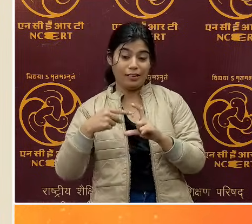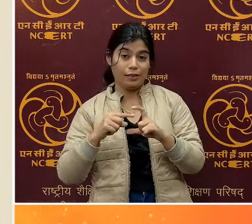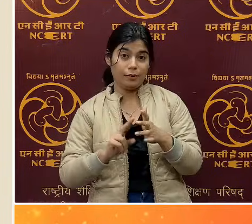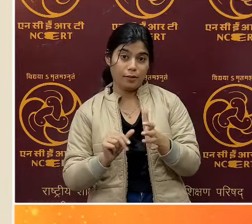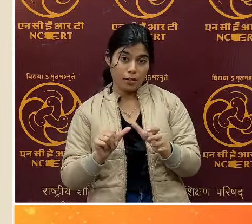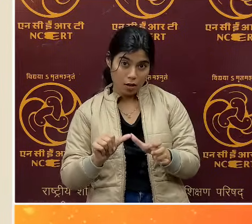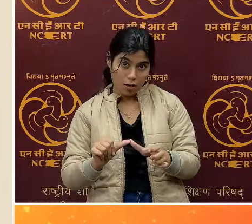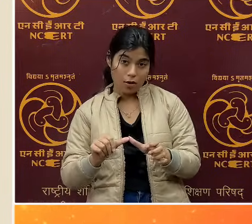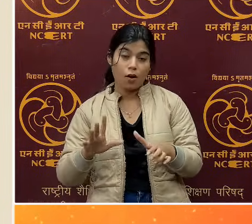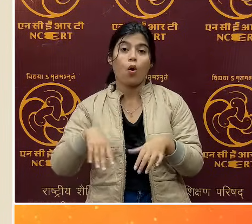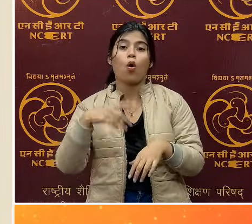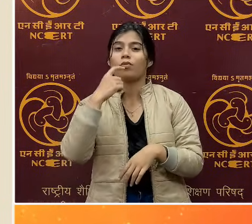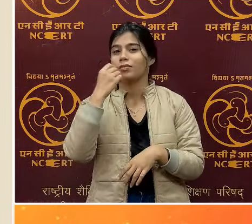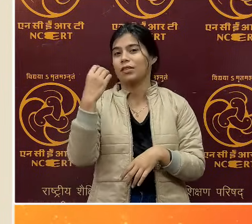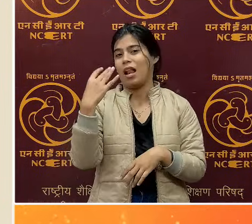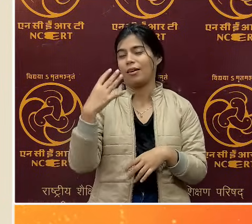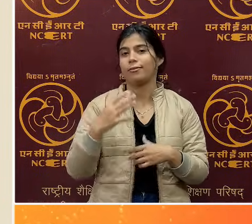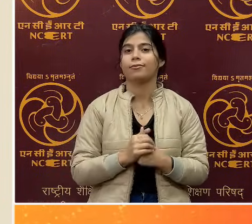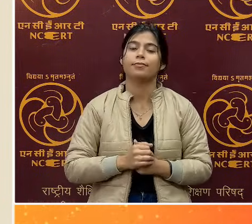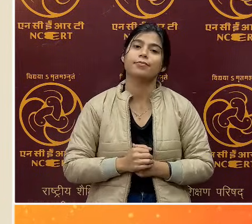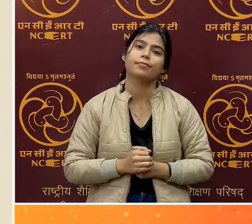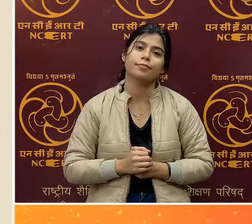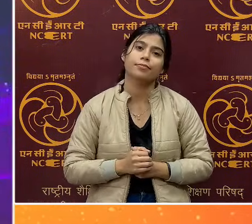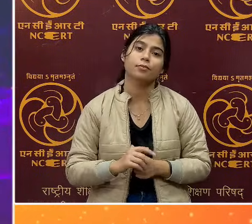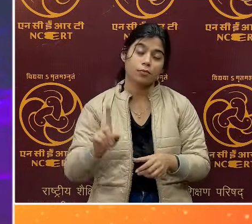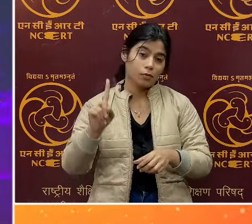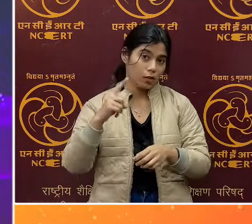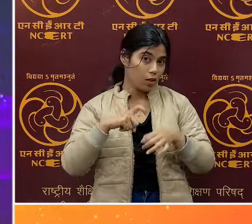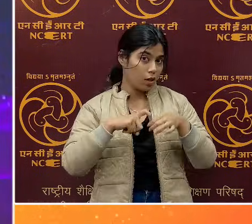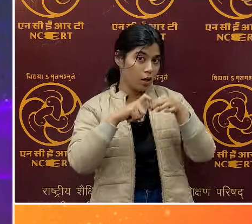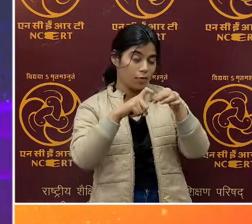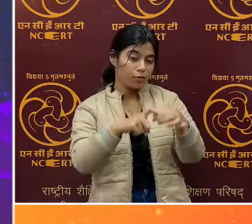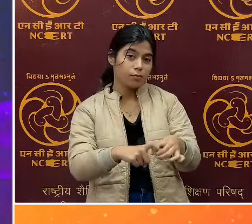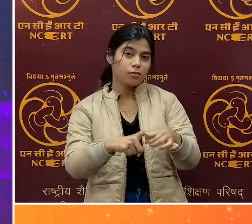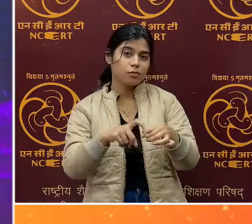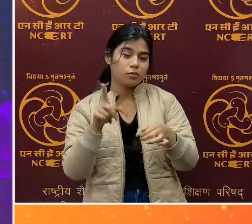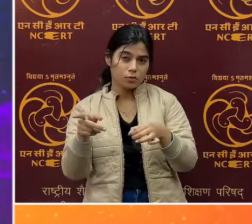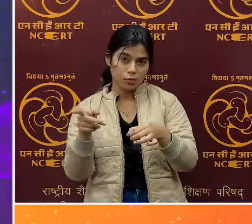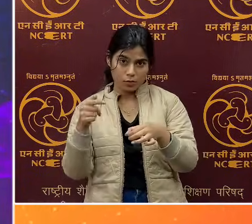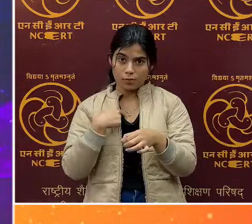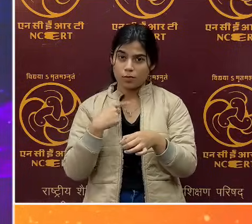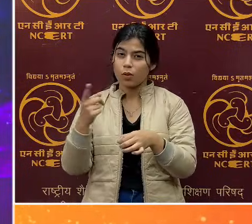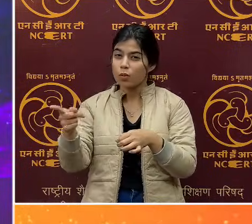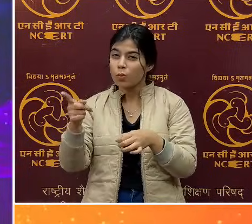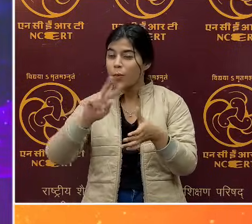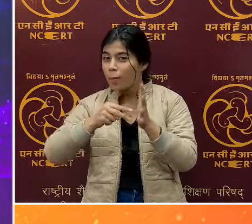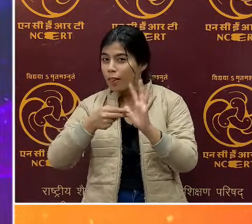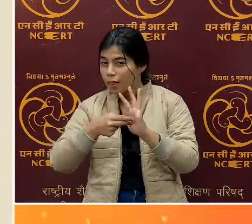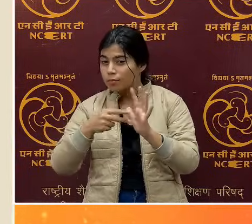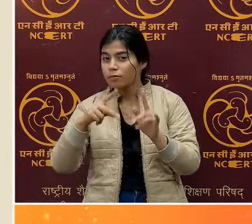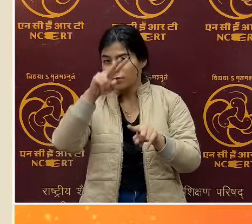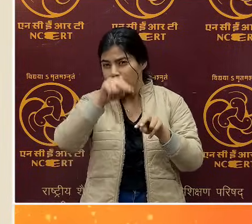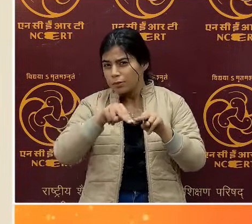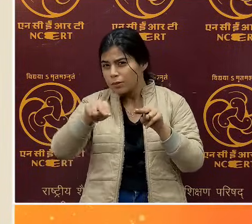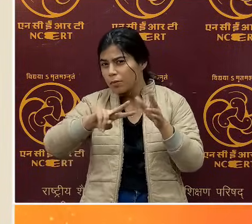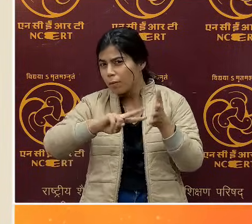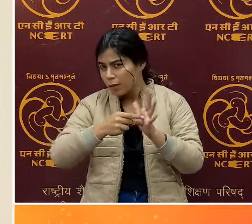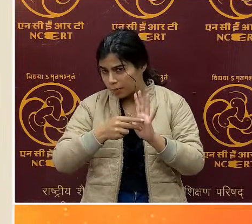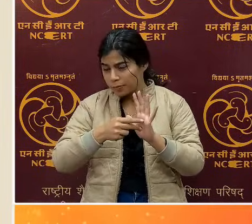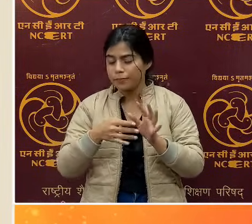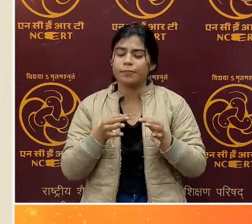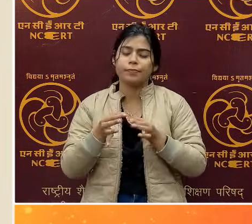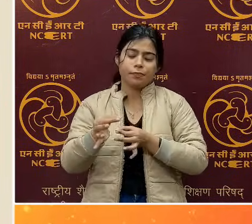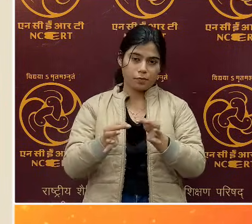light. Now further coming up to the question that you have asked me, what Yes. is reflection? Right. Yes. So first of all, where do